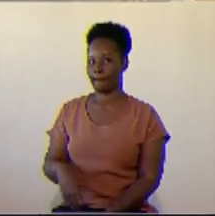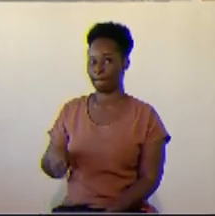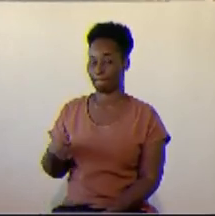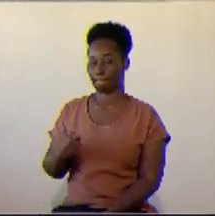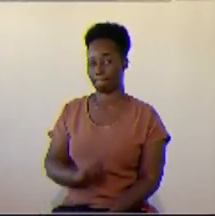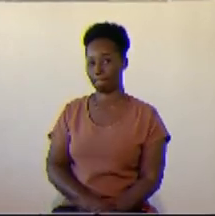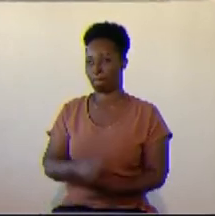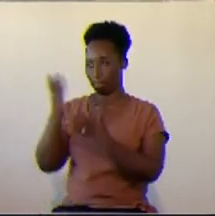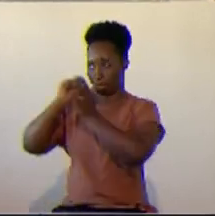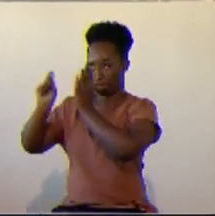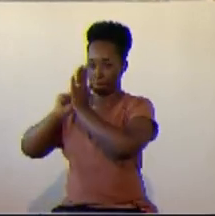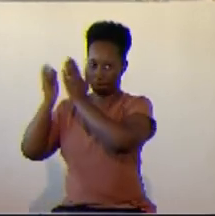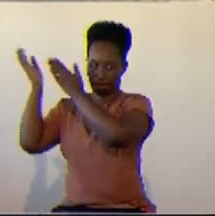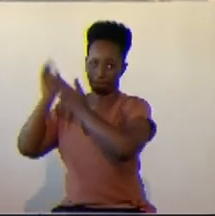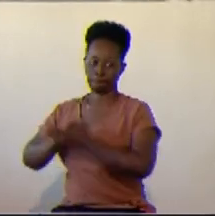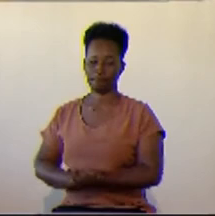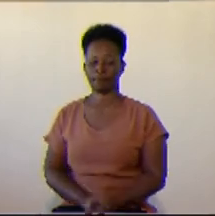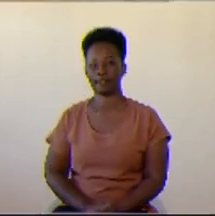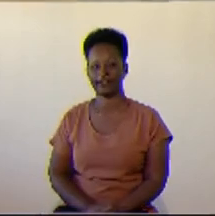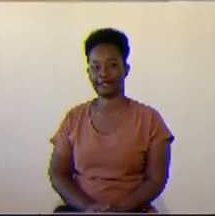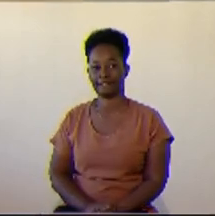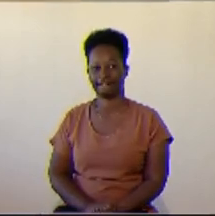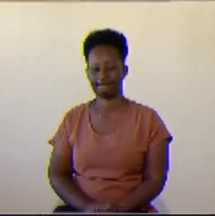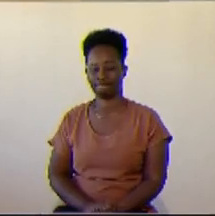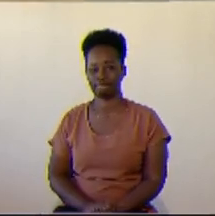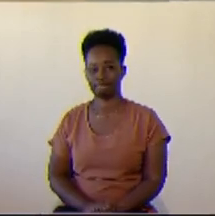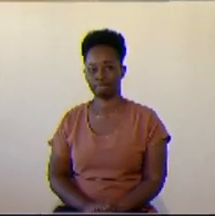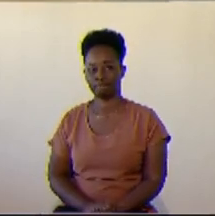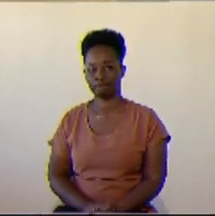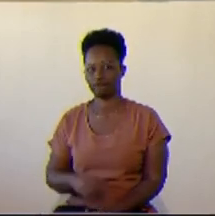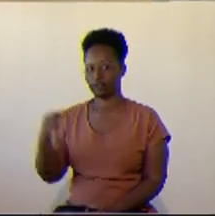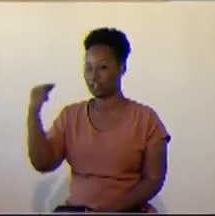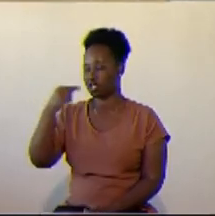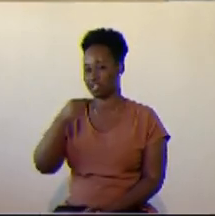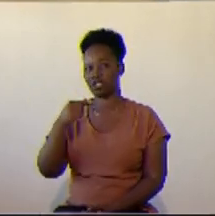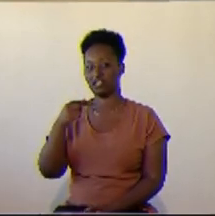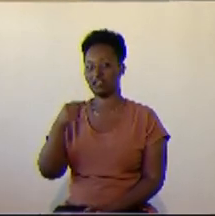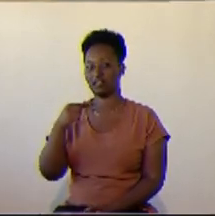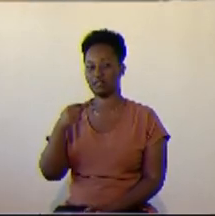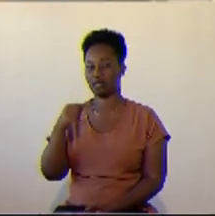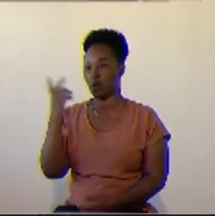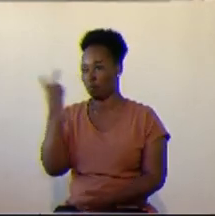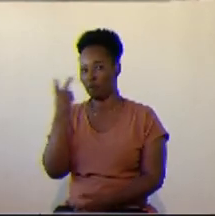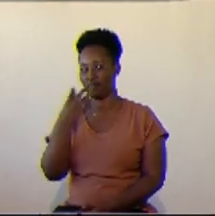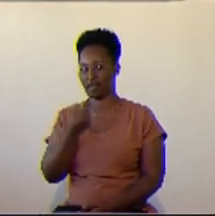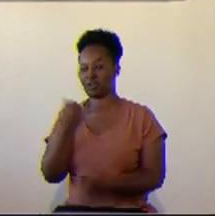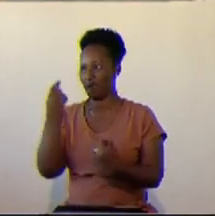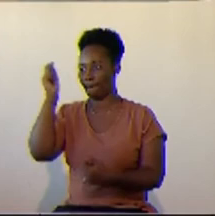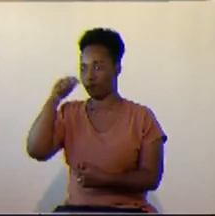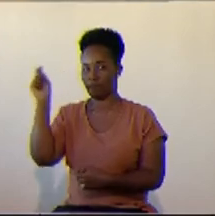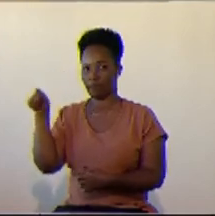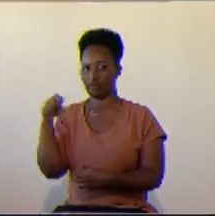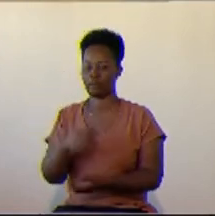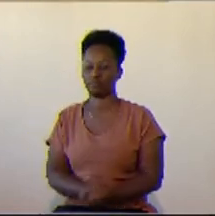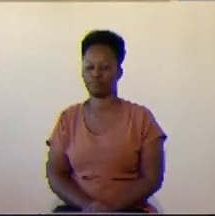G, then times H, which is for B. Now, G is on either side. So we can cross this with